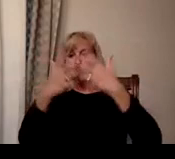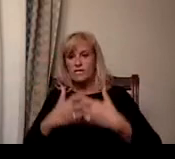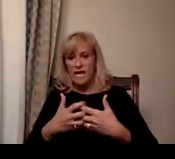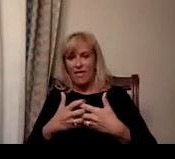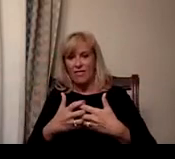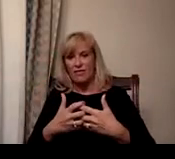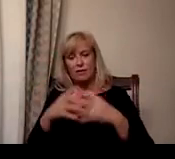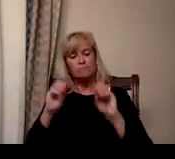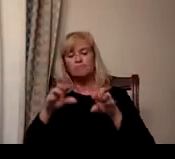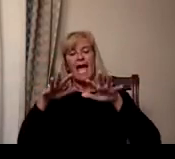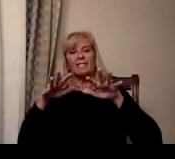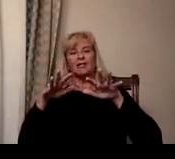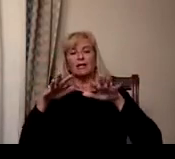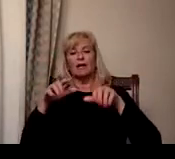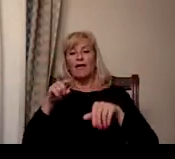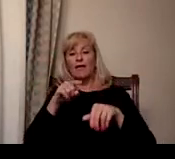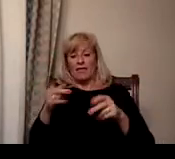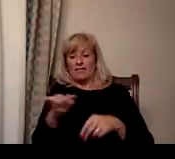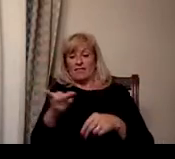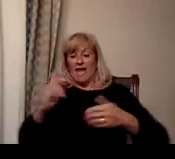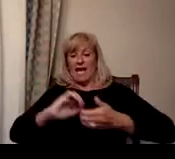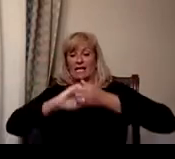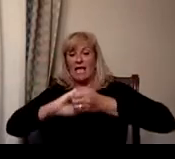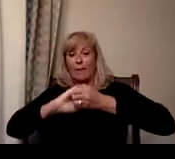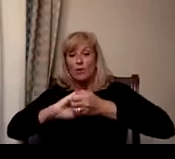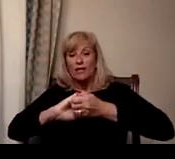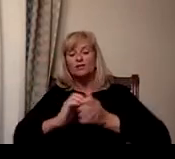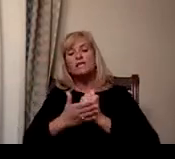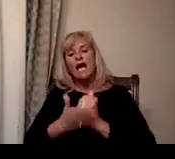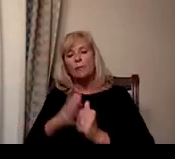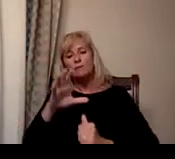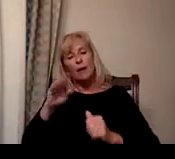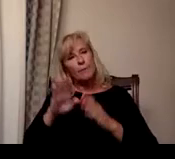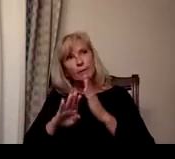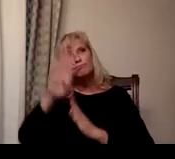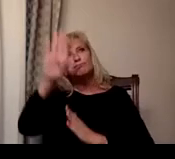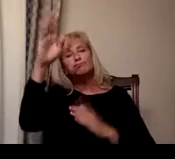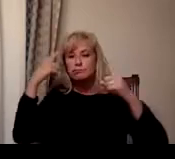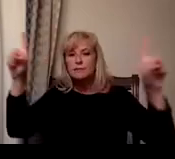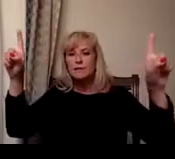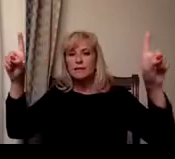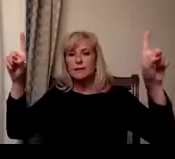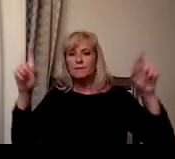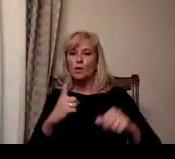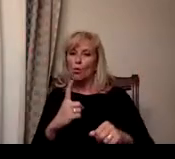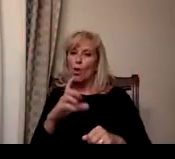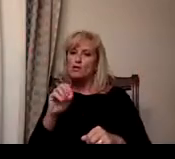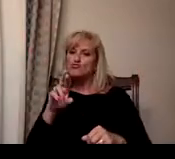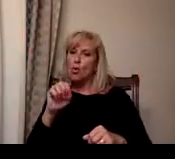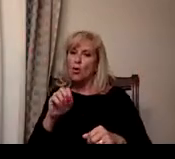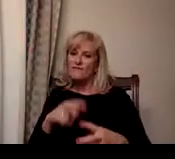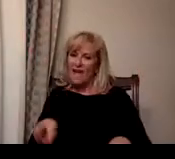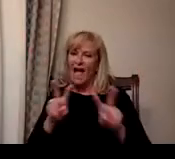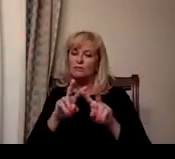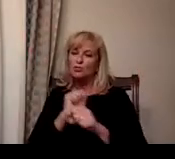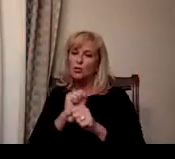that collaboration of making this company take off. That's their core, one of their core values is working together. And